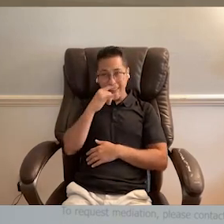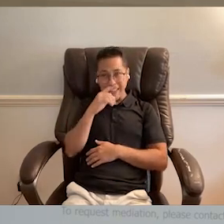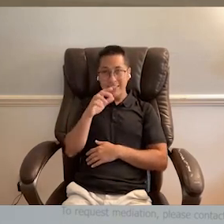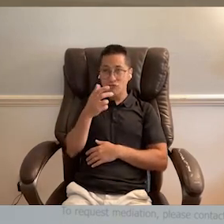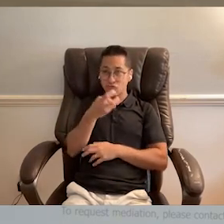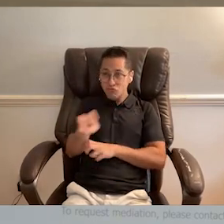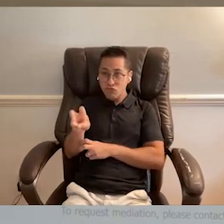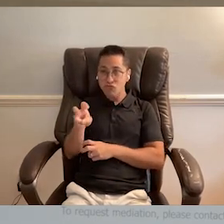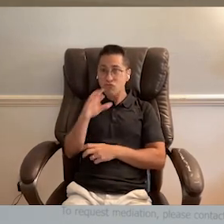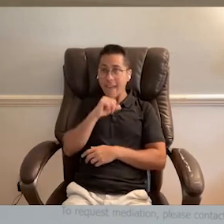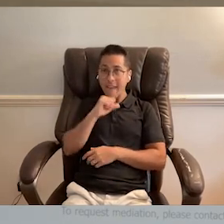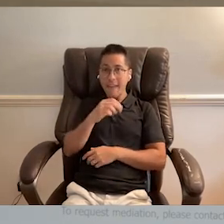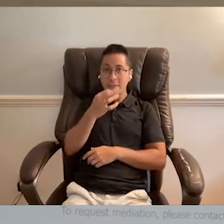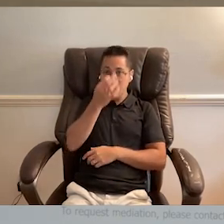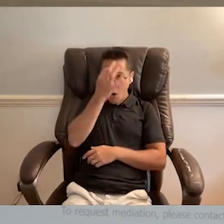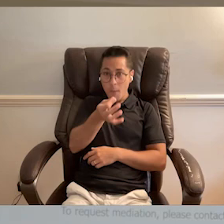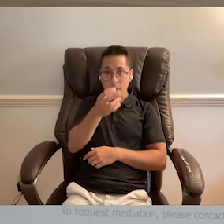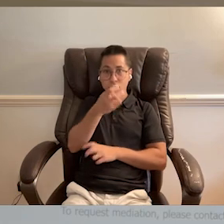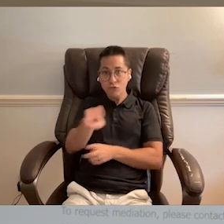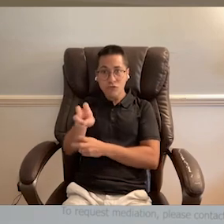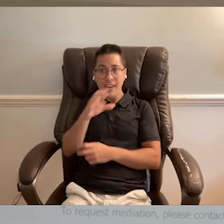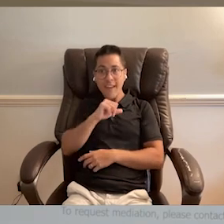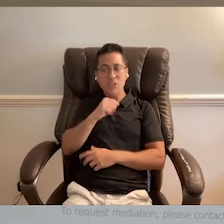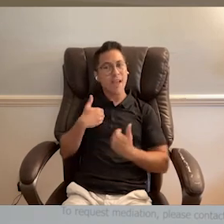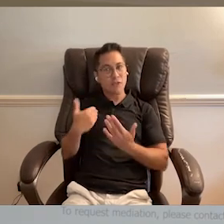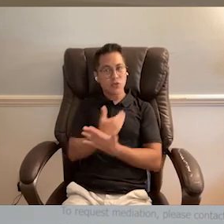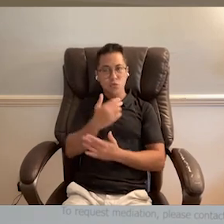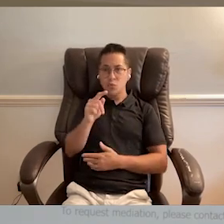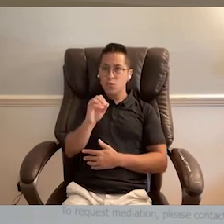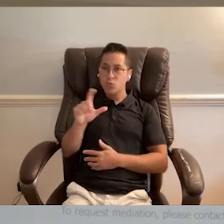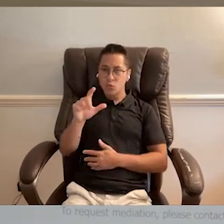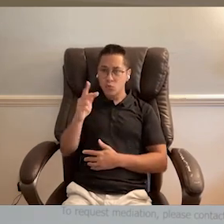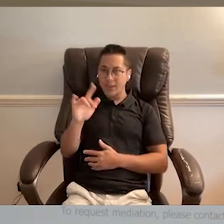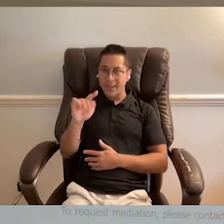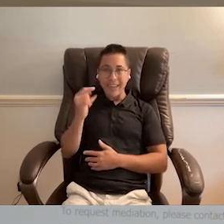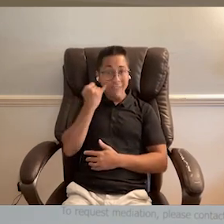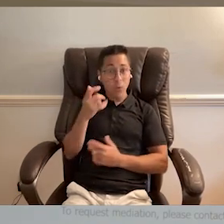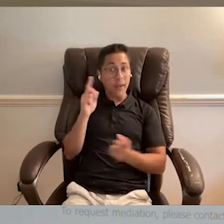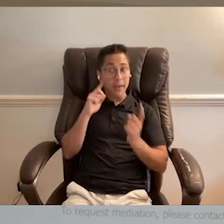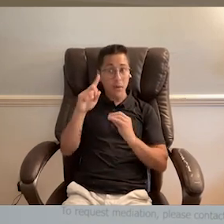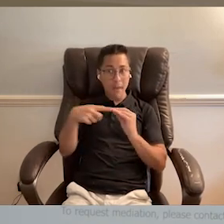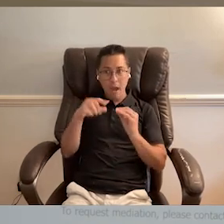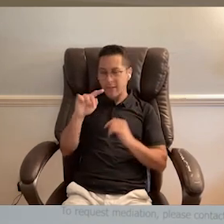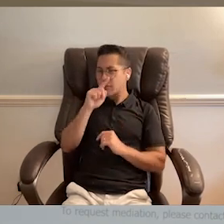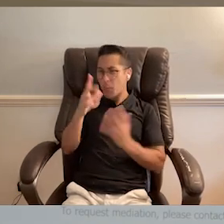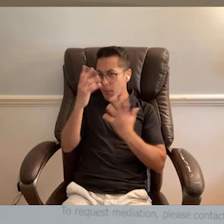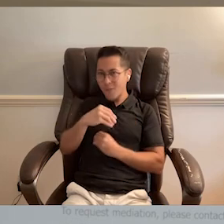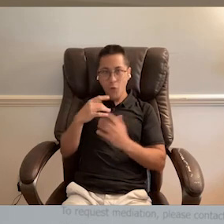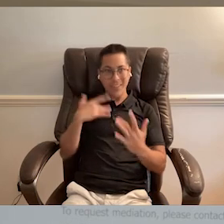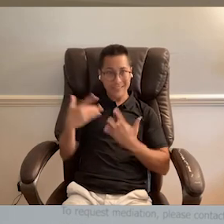age, we have a brand new toolkit. And if you wanna hear about it, it's so beautiful and exciting.